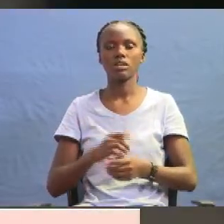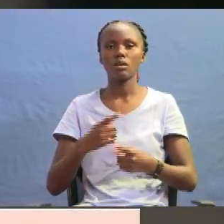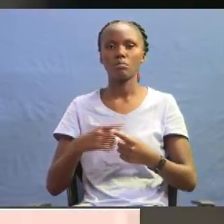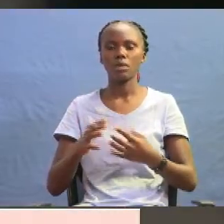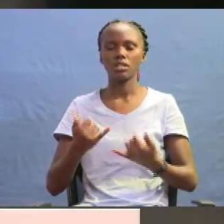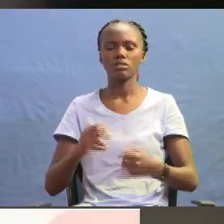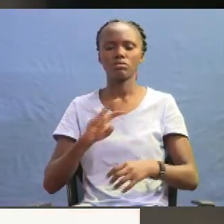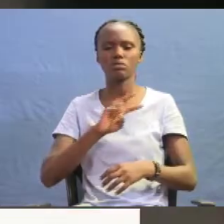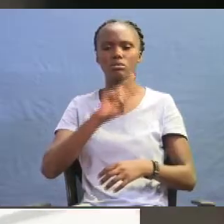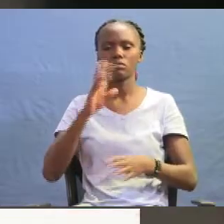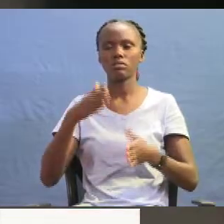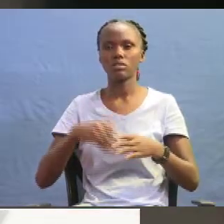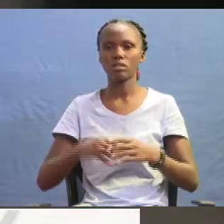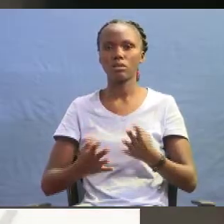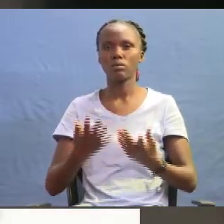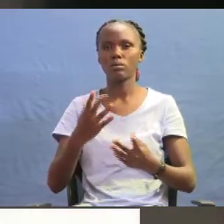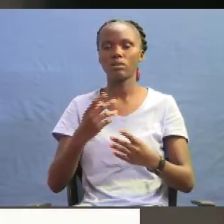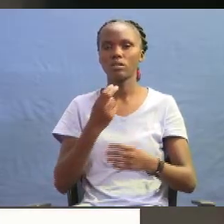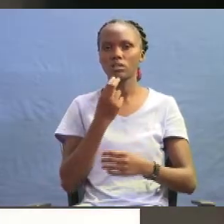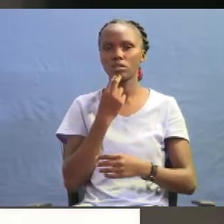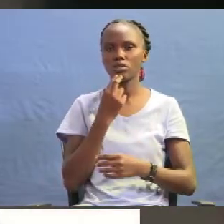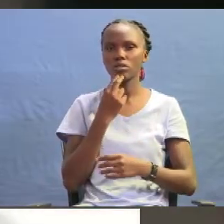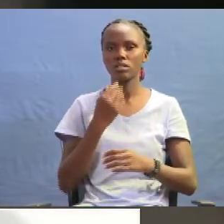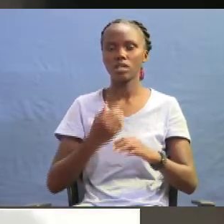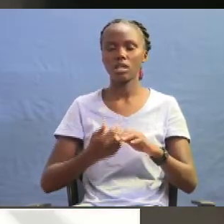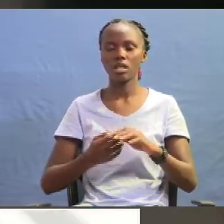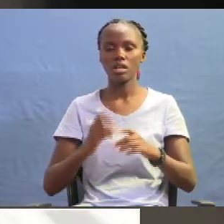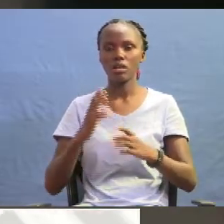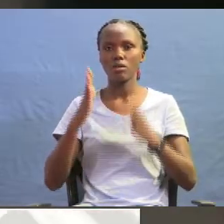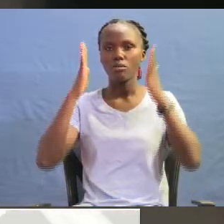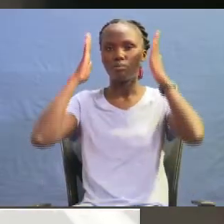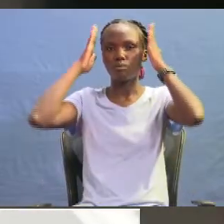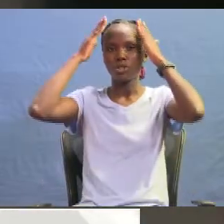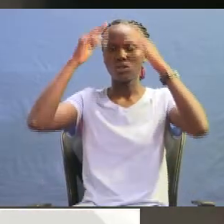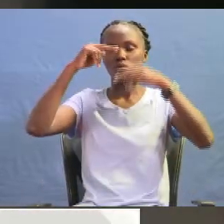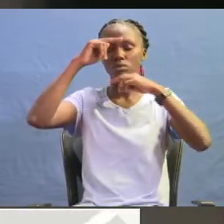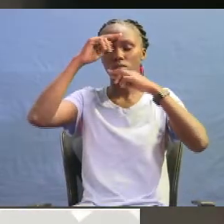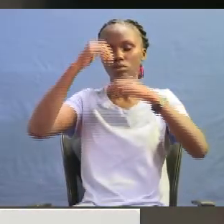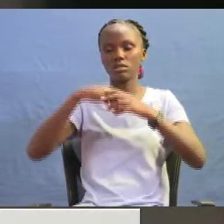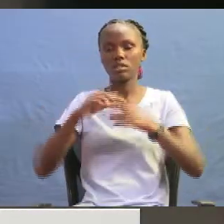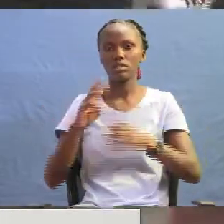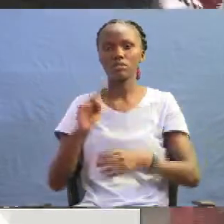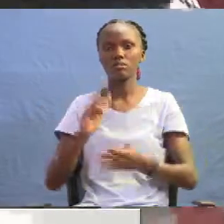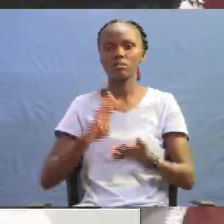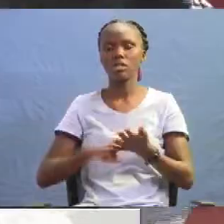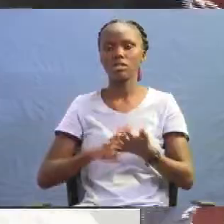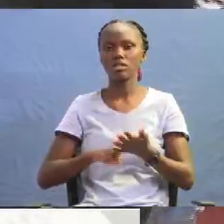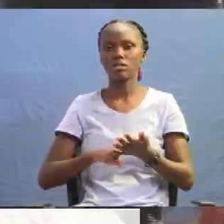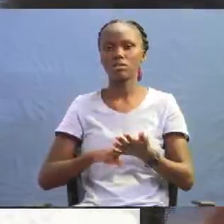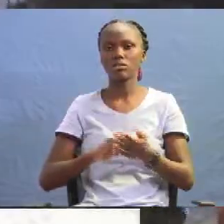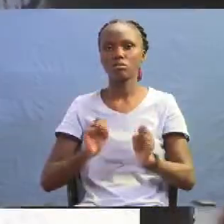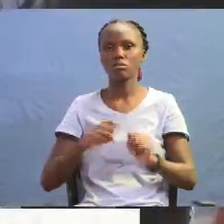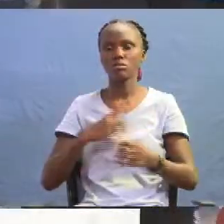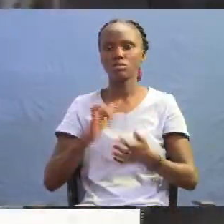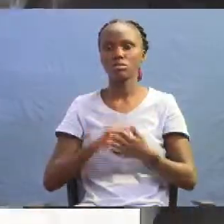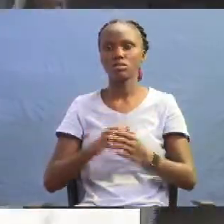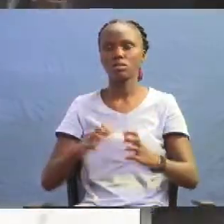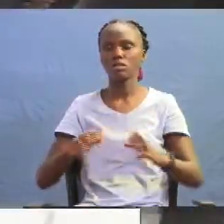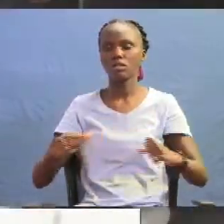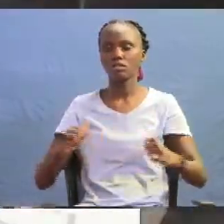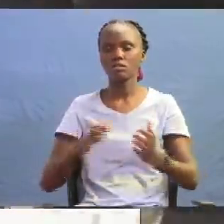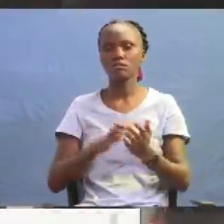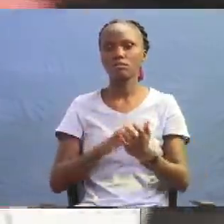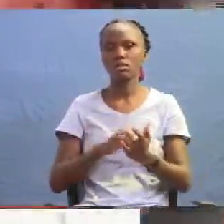For instance, fire broke out early Tuesday morning at one of Bishop Ndingi's high school dormitories in Wala, Machakos County, leaving hundreds of